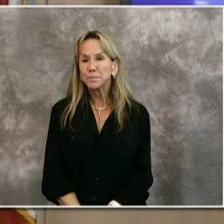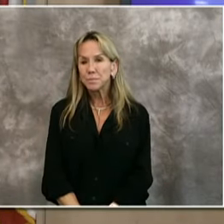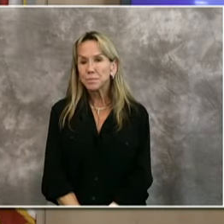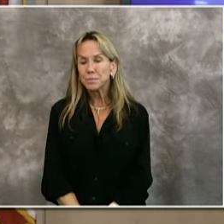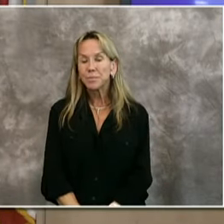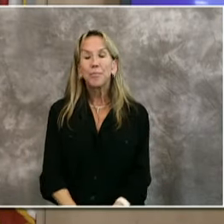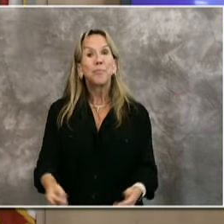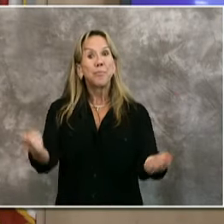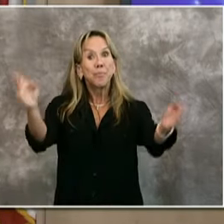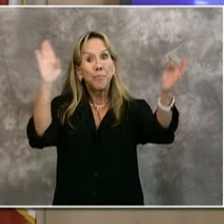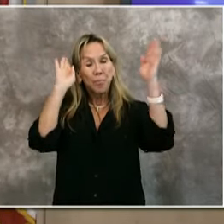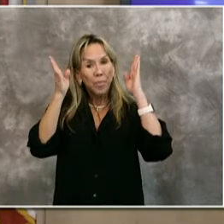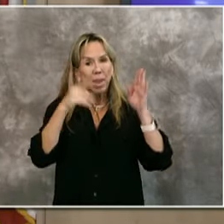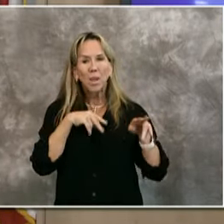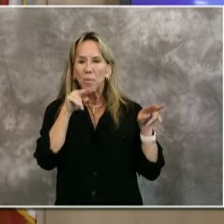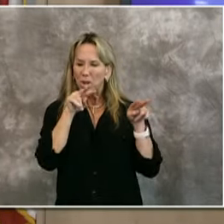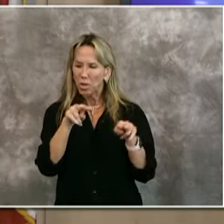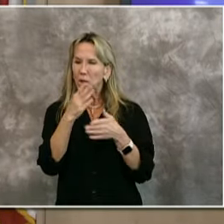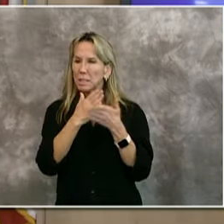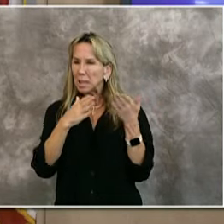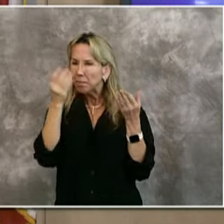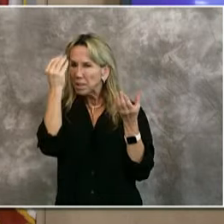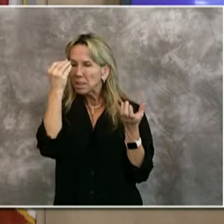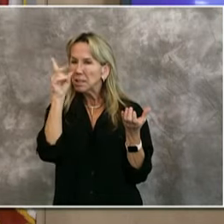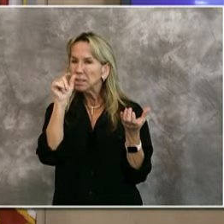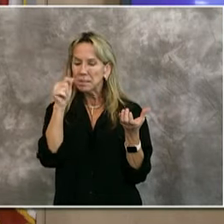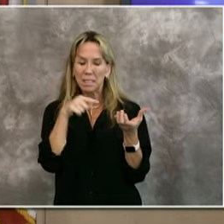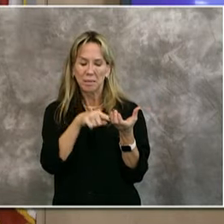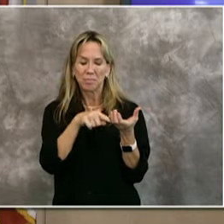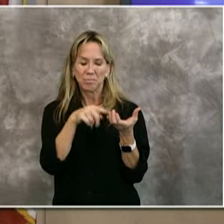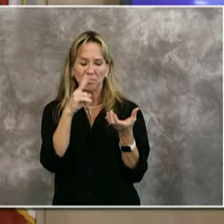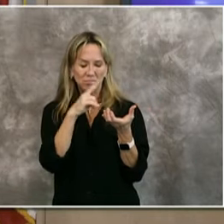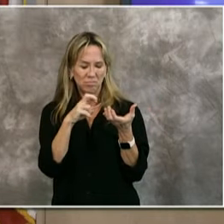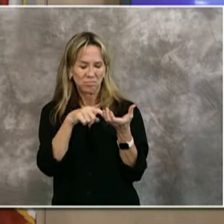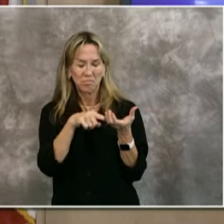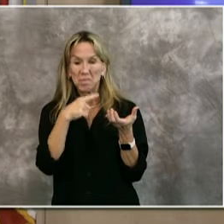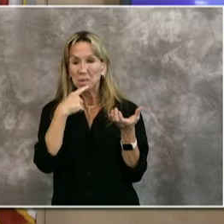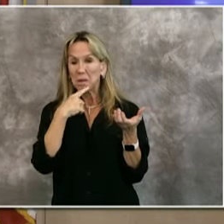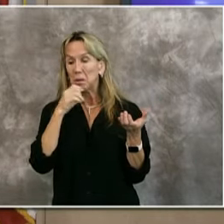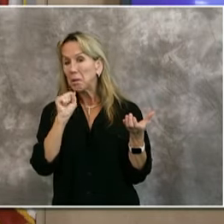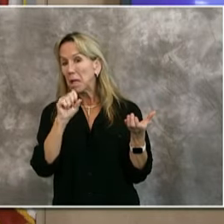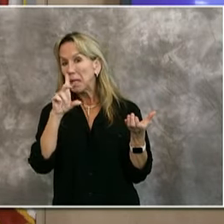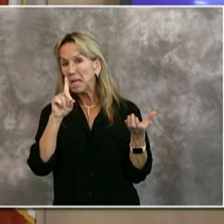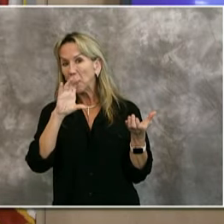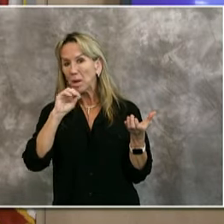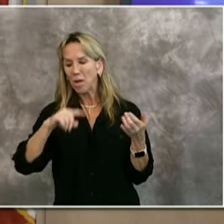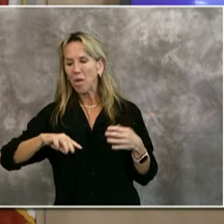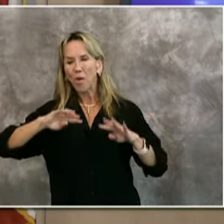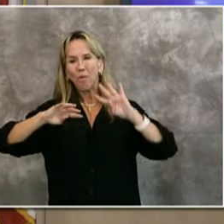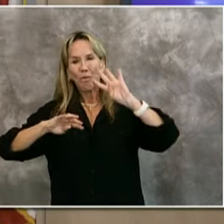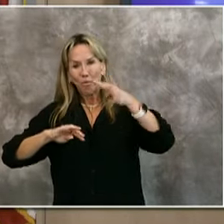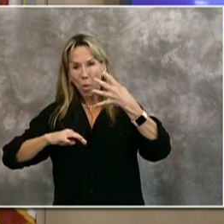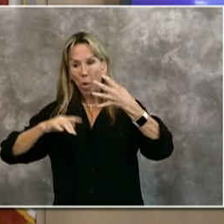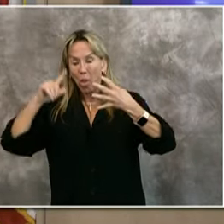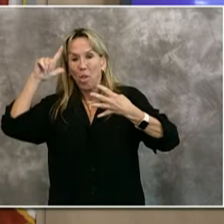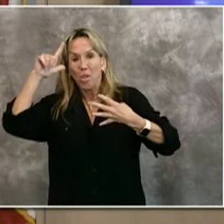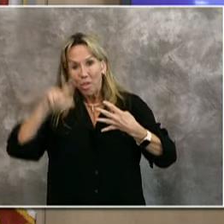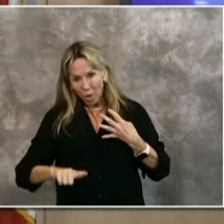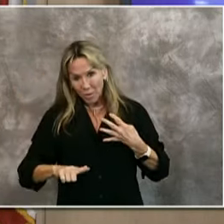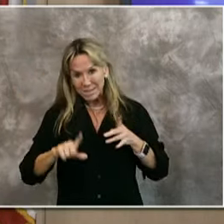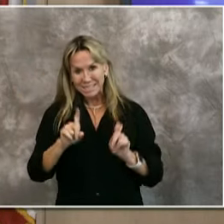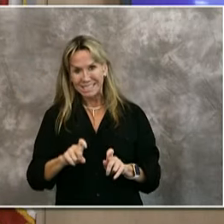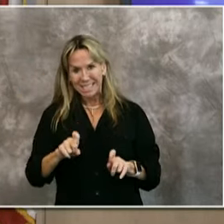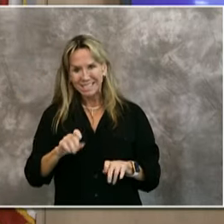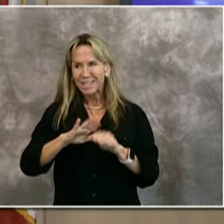Hi there. Yeah, we looked at some data that showed that San Diego County had the fourth lowest testing rate in the state compared to the other